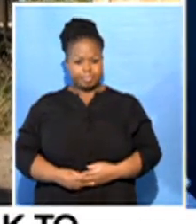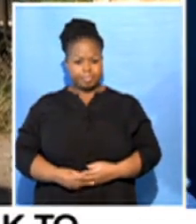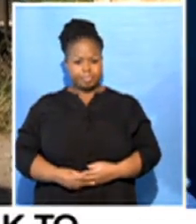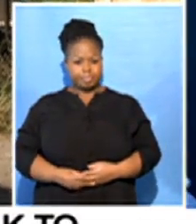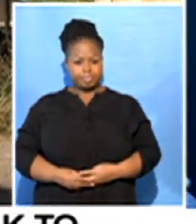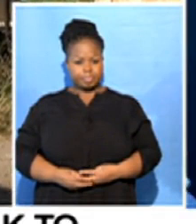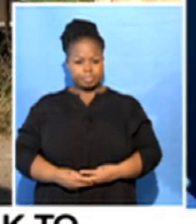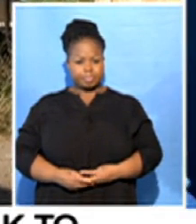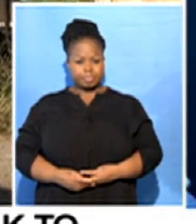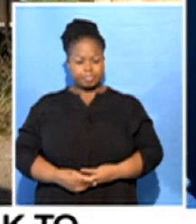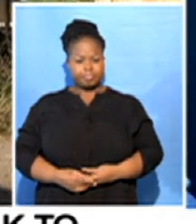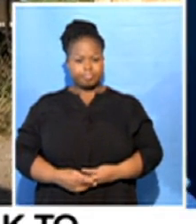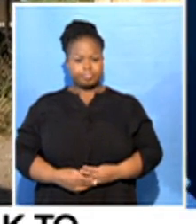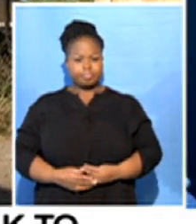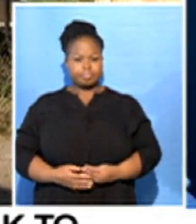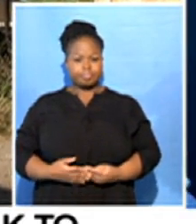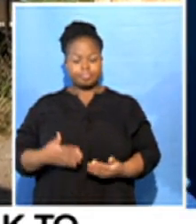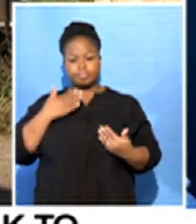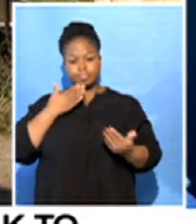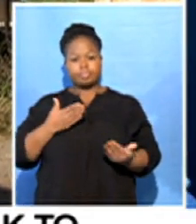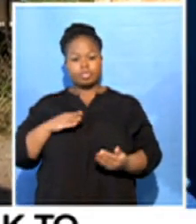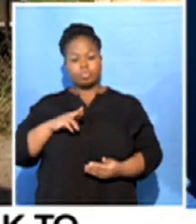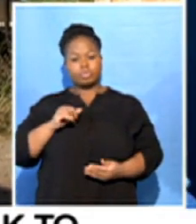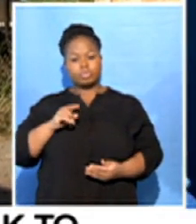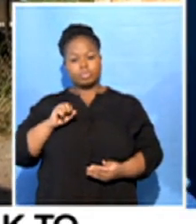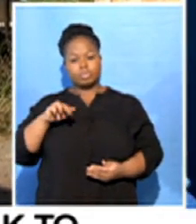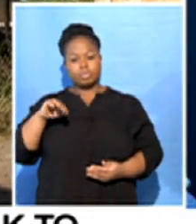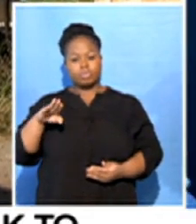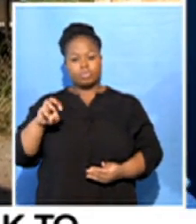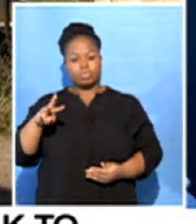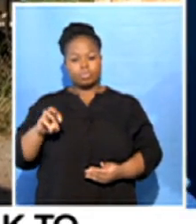Thanks very much there to Busisiswe Jemsana-Mantashe.